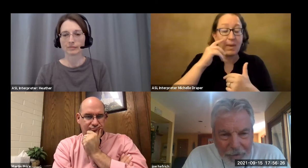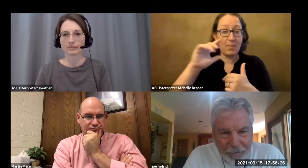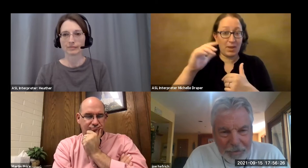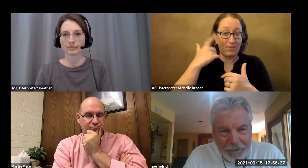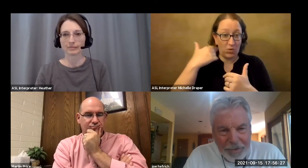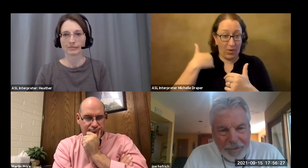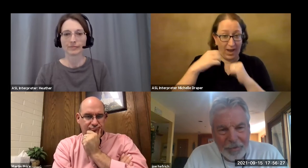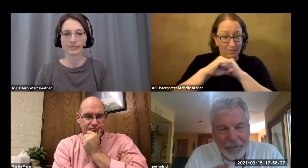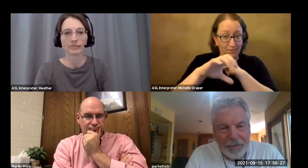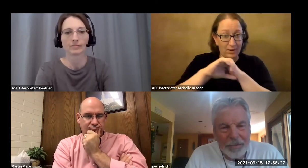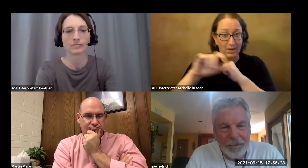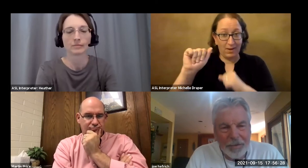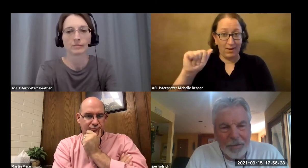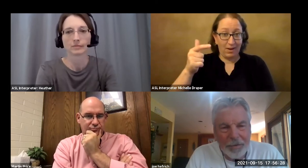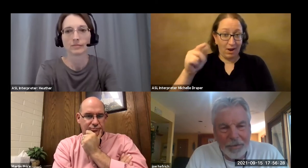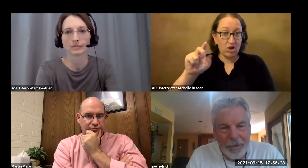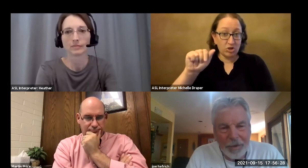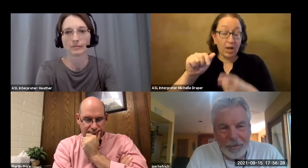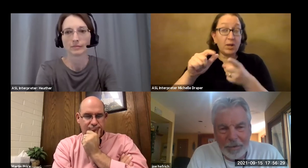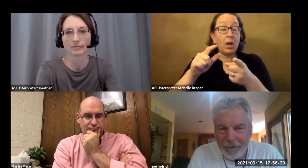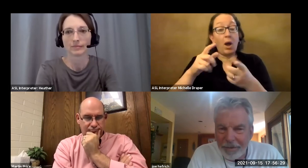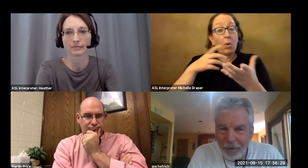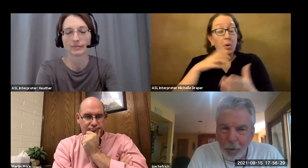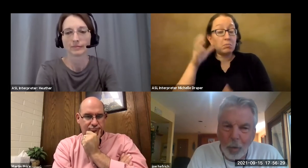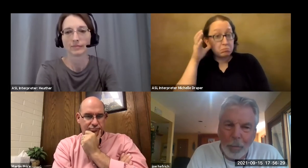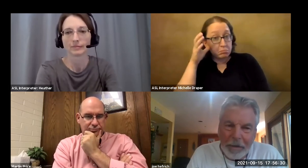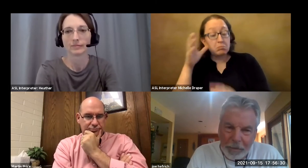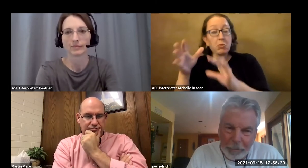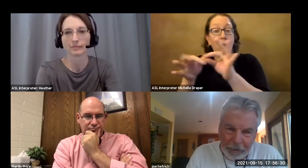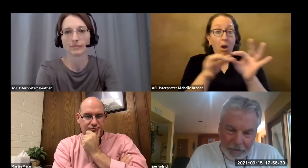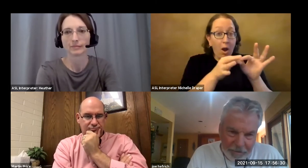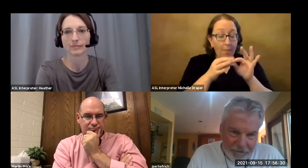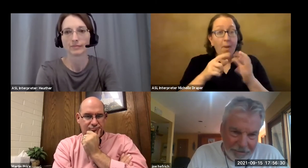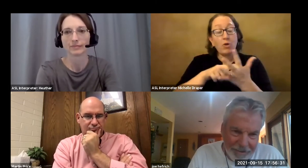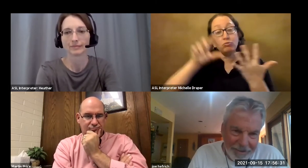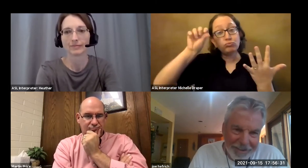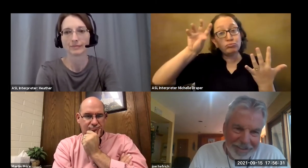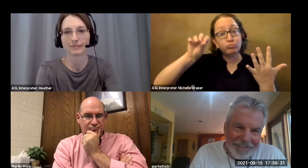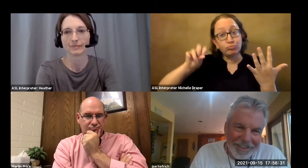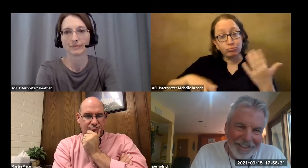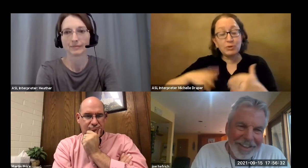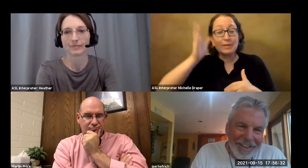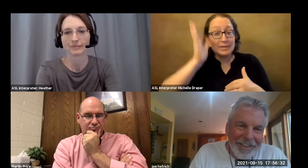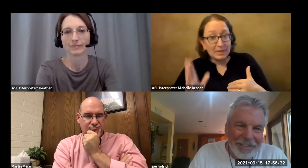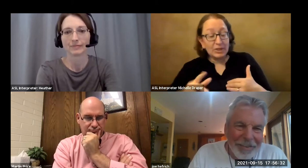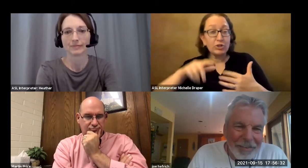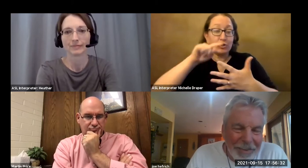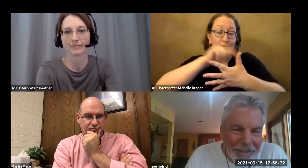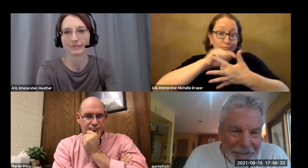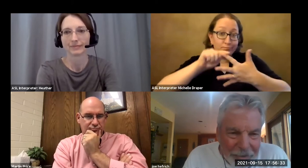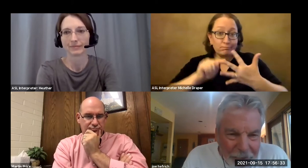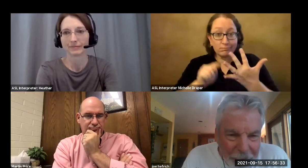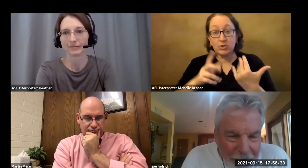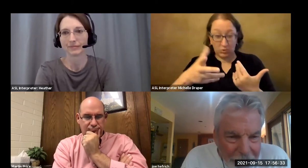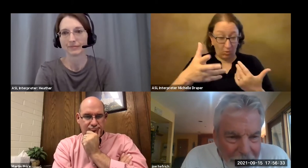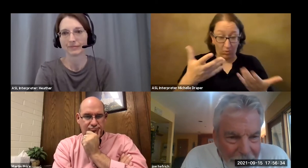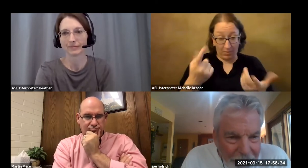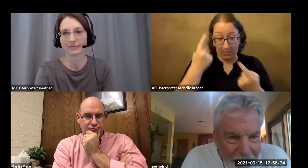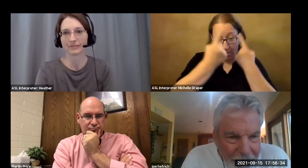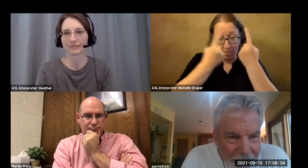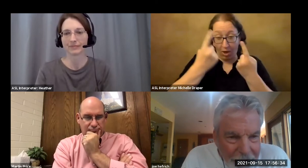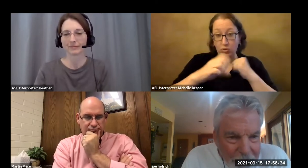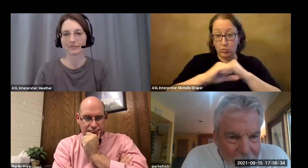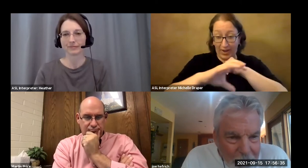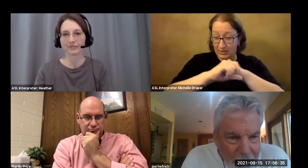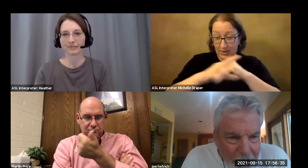If you notice, we sit here and we listen to you and you cover like a whole bunch of bullets. And so just a thought